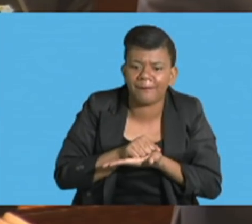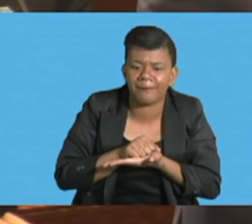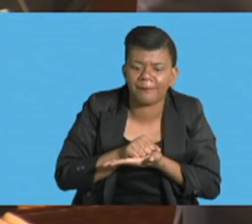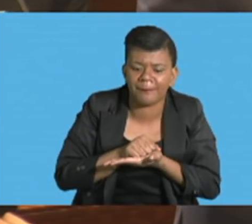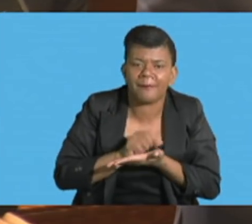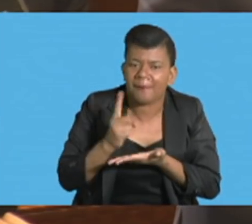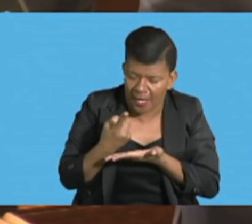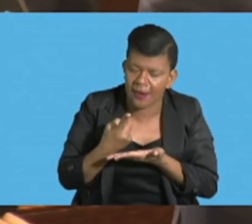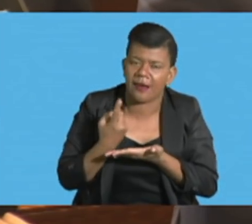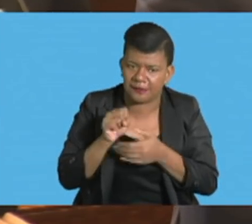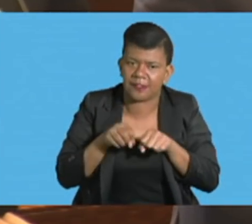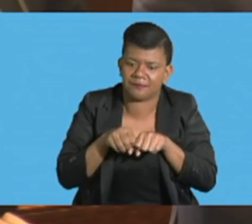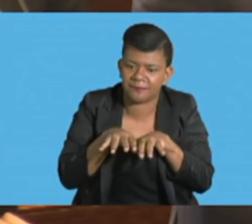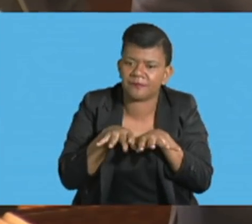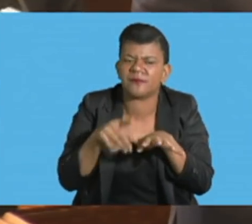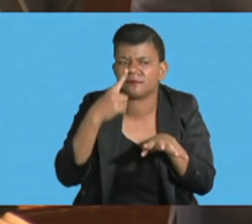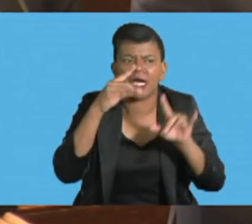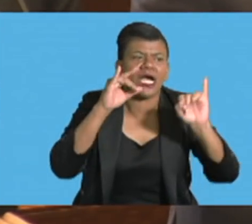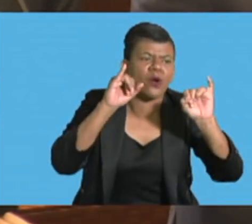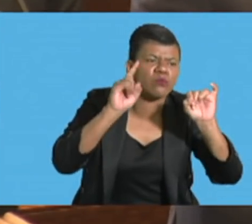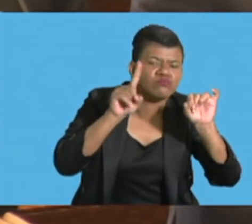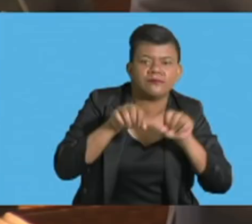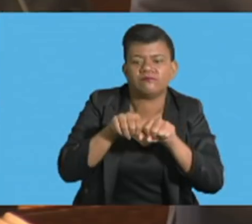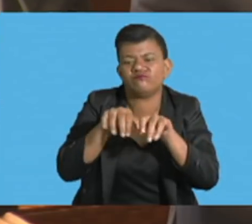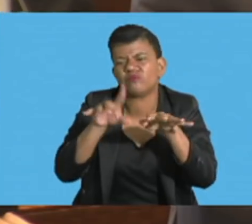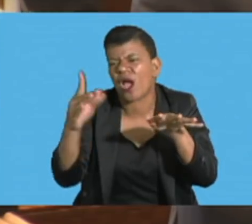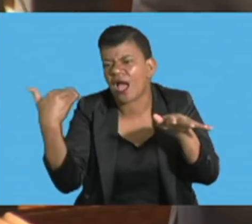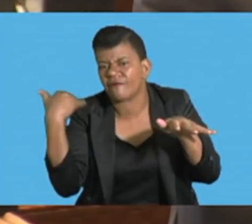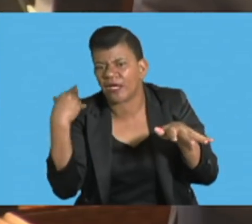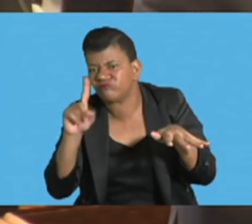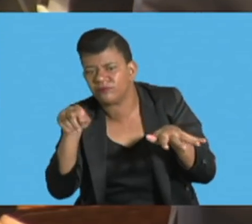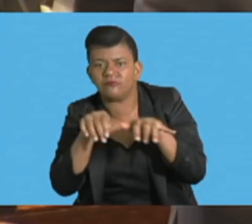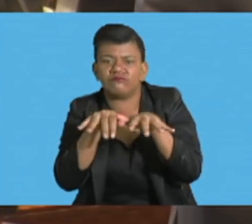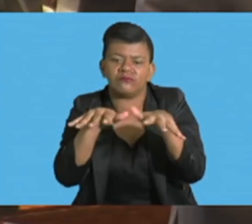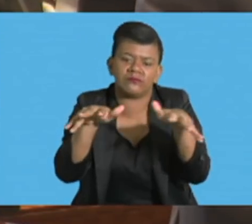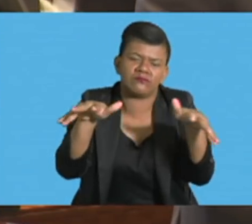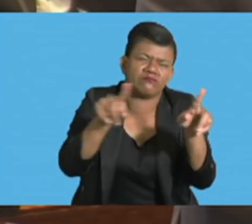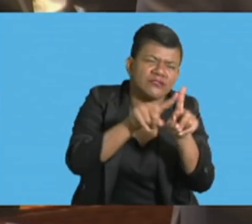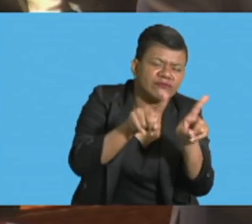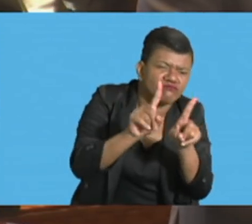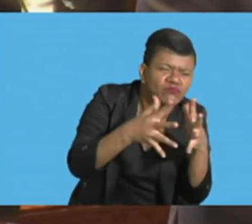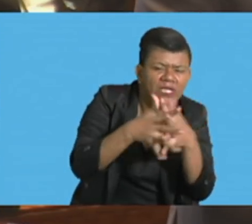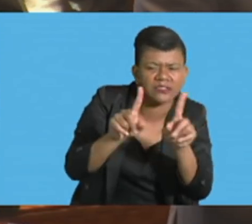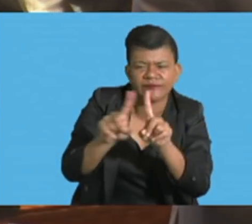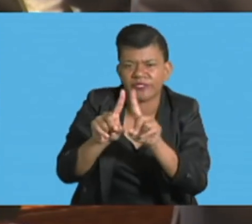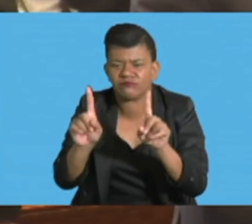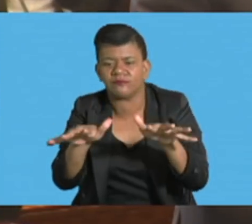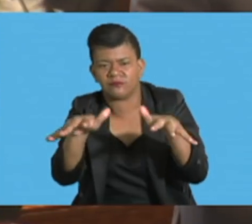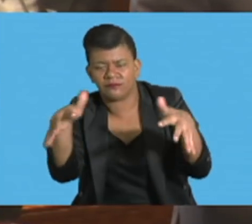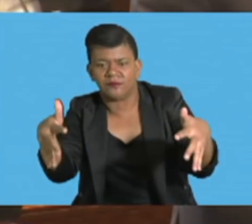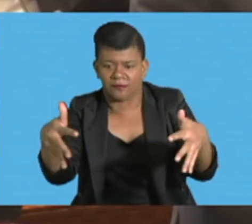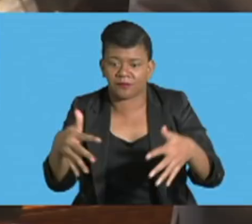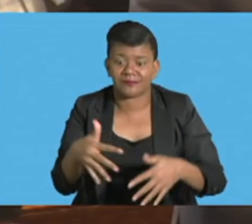issues that affect our iTaukei communities, including child protection, sustainable environment, sustainable farming,